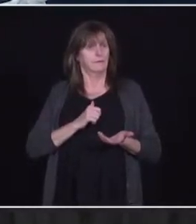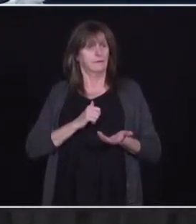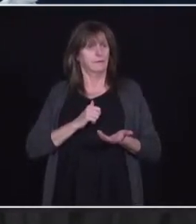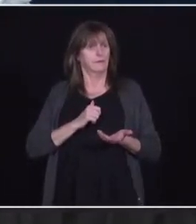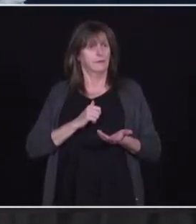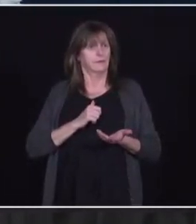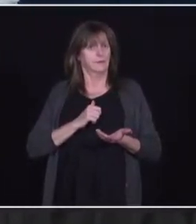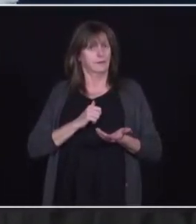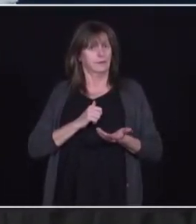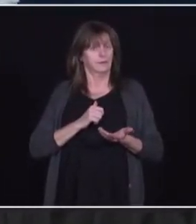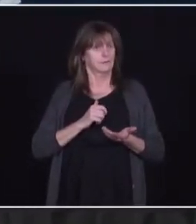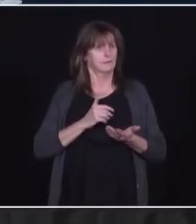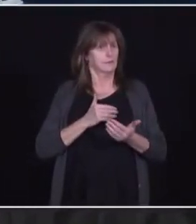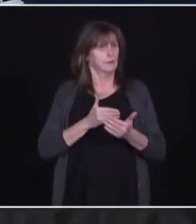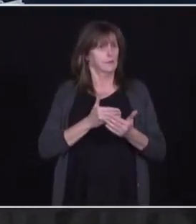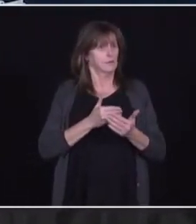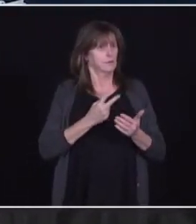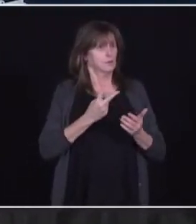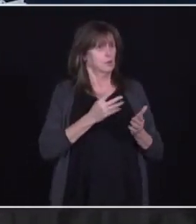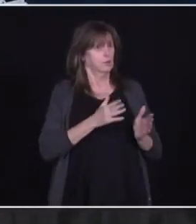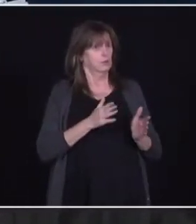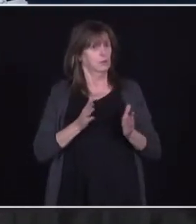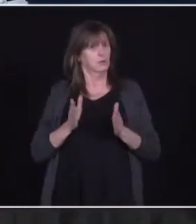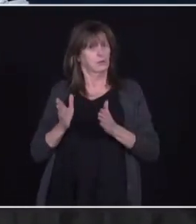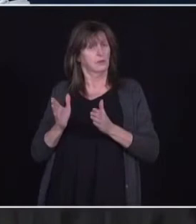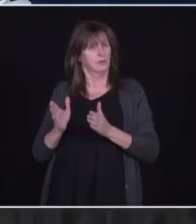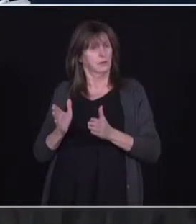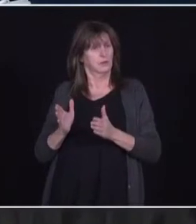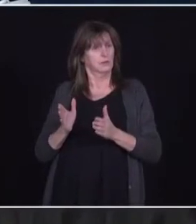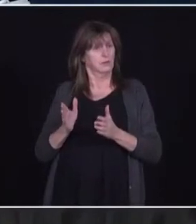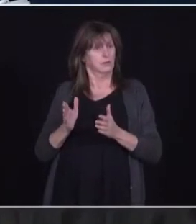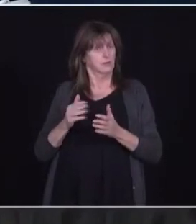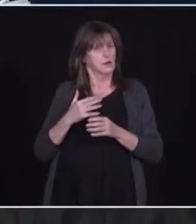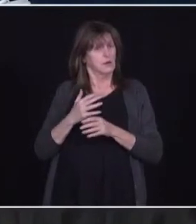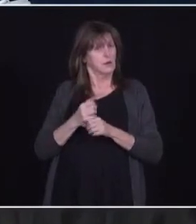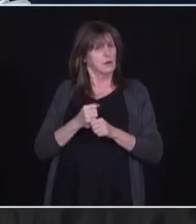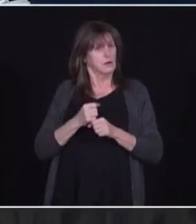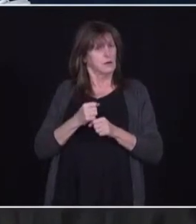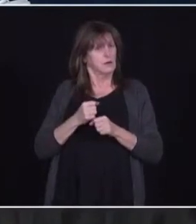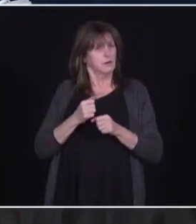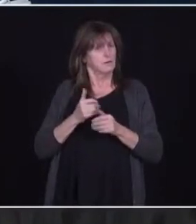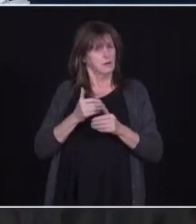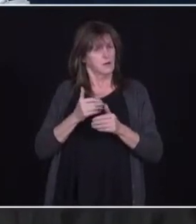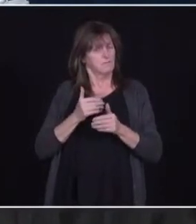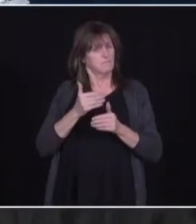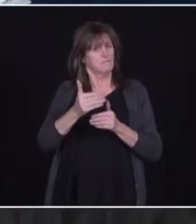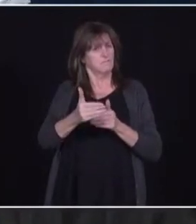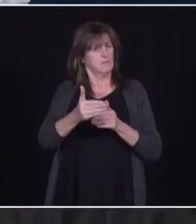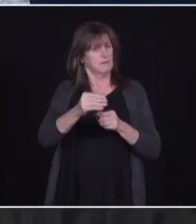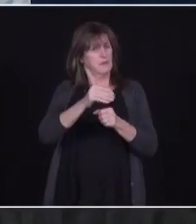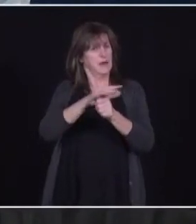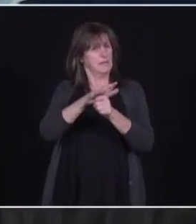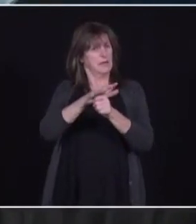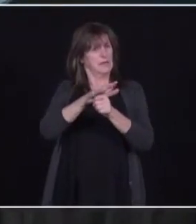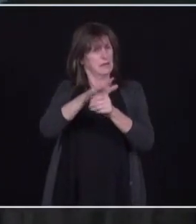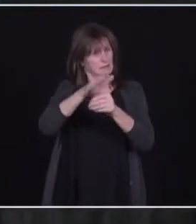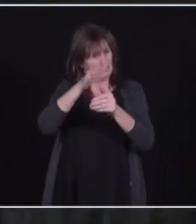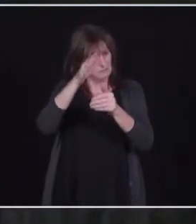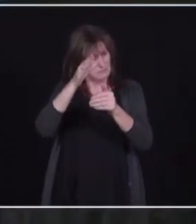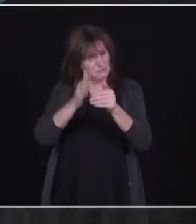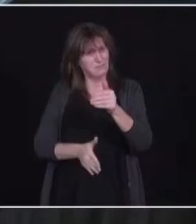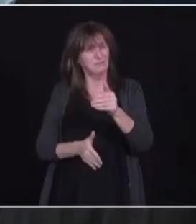forward to ending this pandemic. Health Canada has approved Pfizer's vaccine. Top